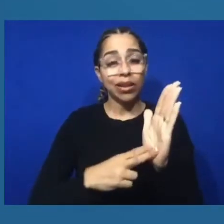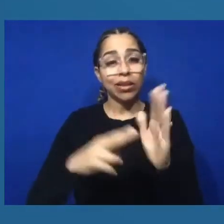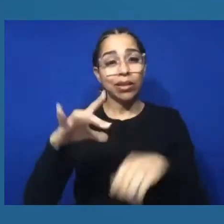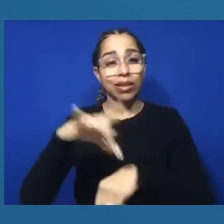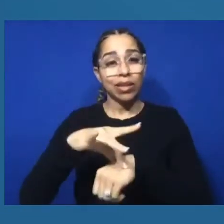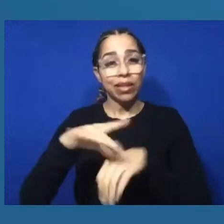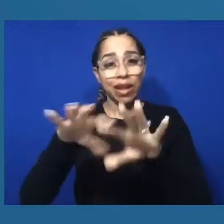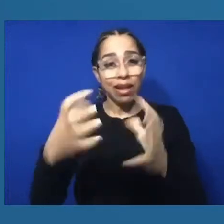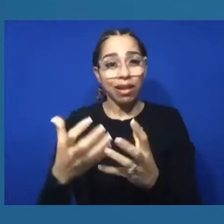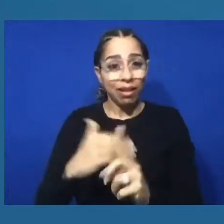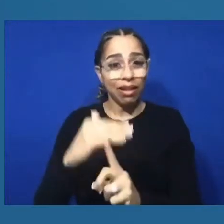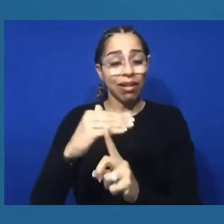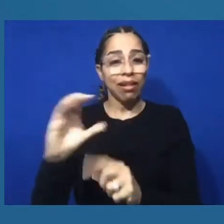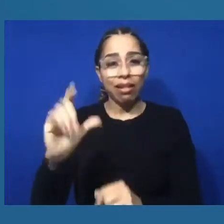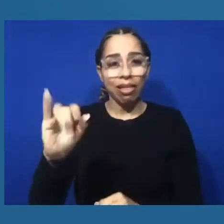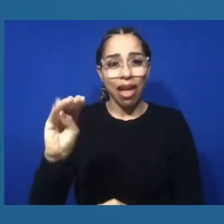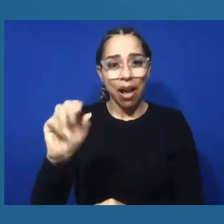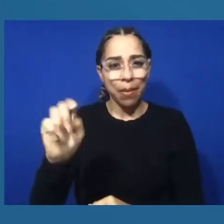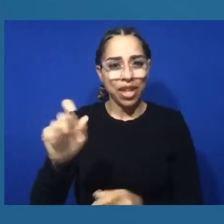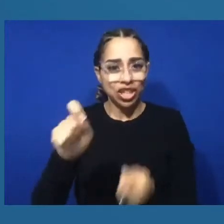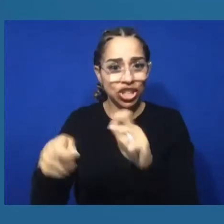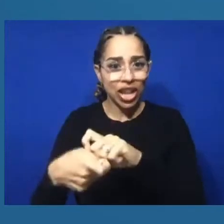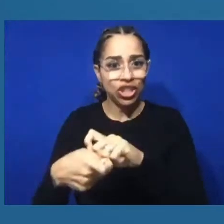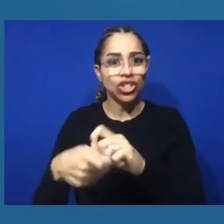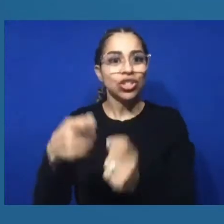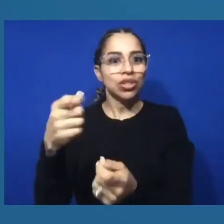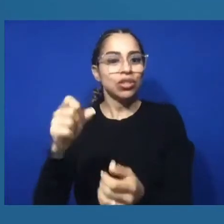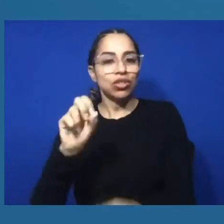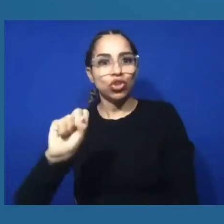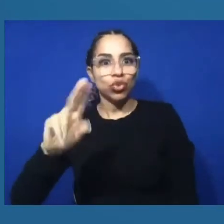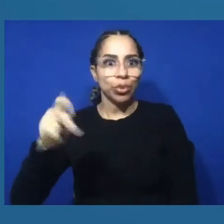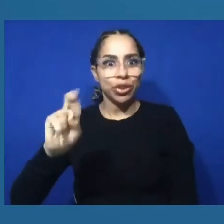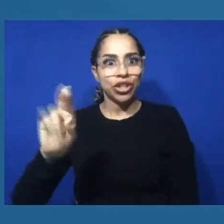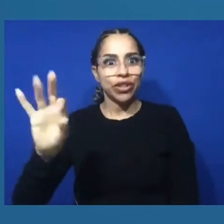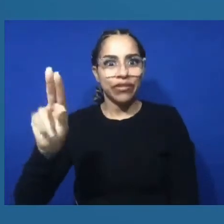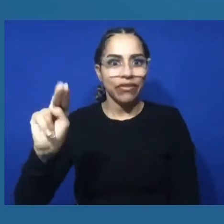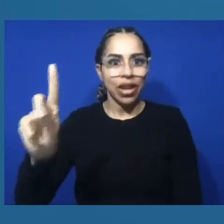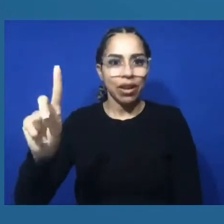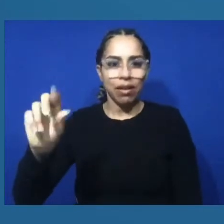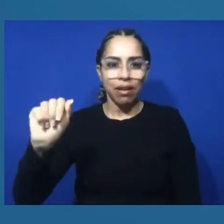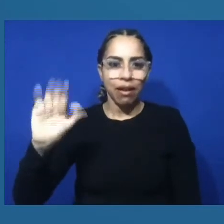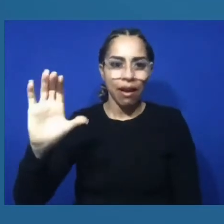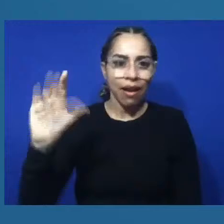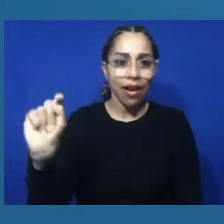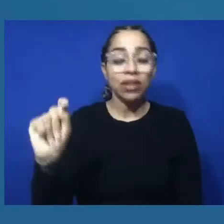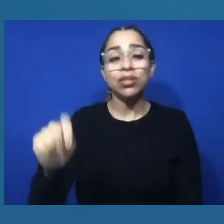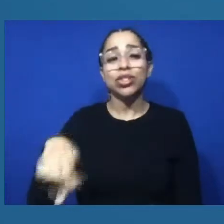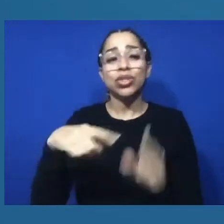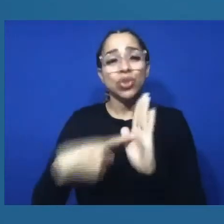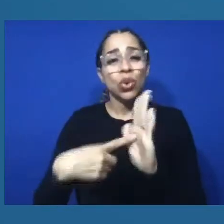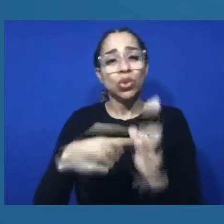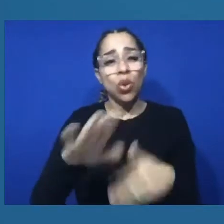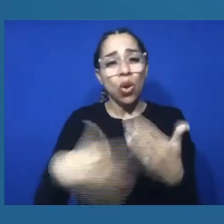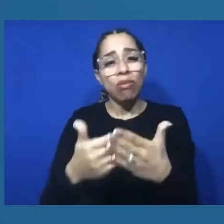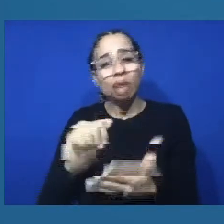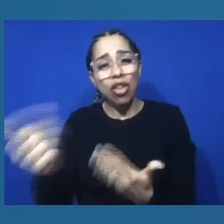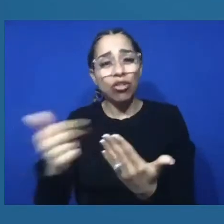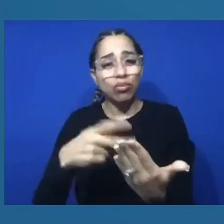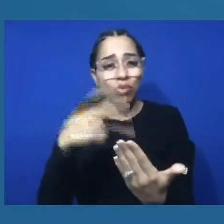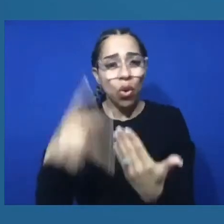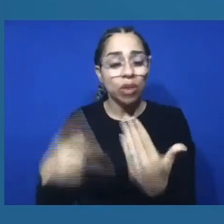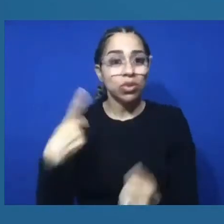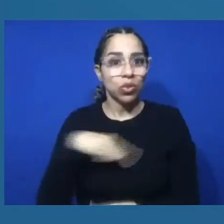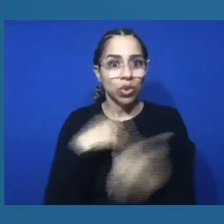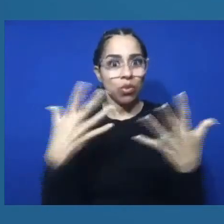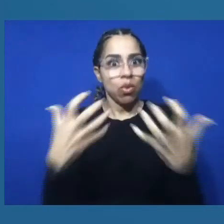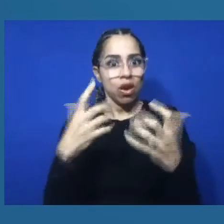shows my commitment on top of countless other initiatives we've brought to generate more clean energy transmission. It's critically important to